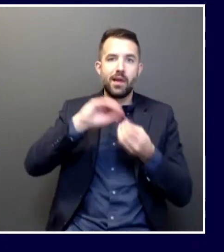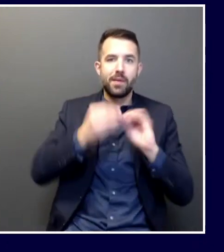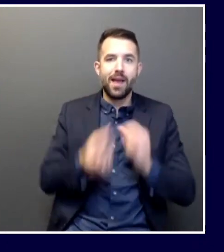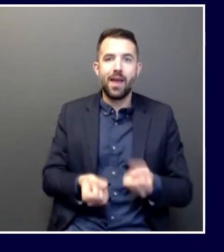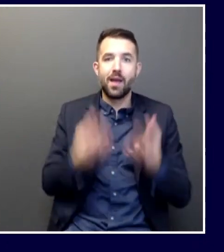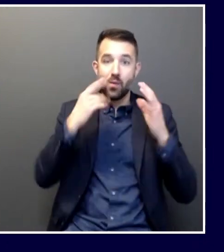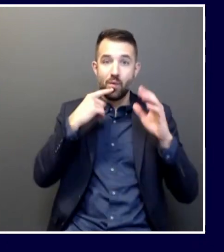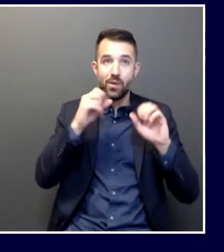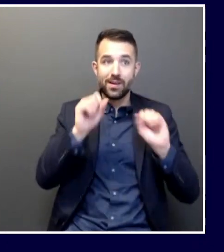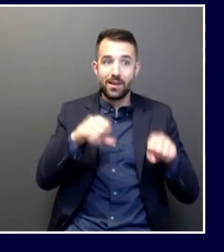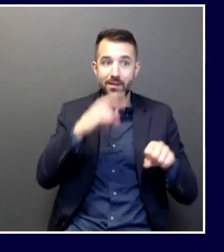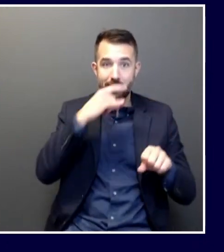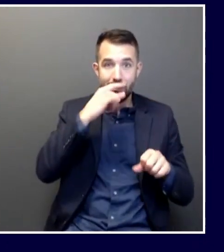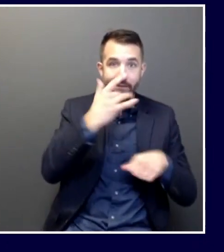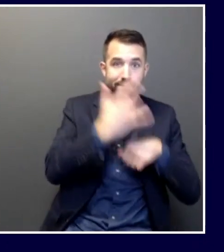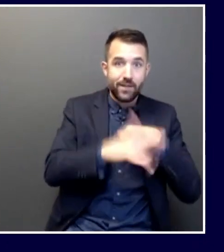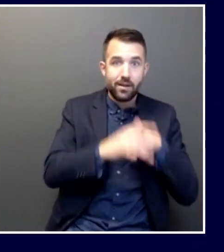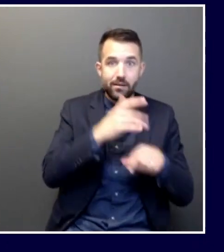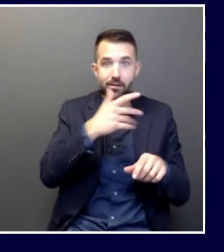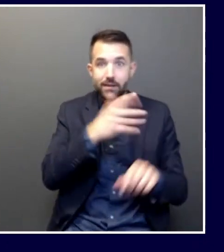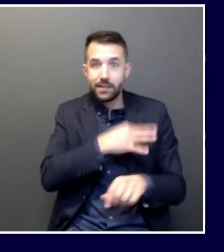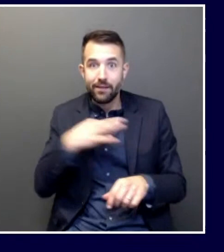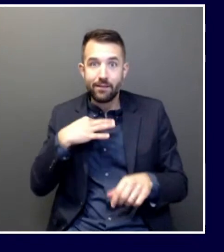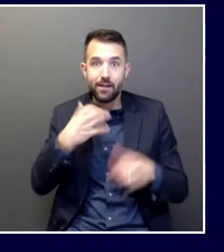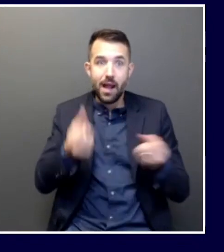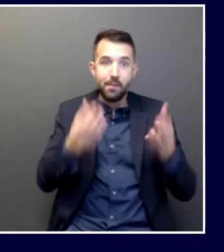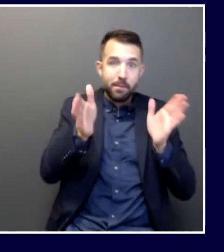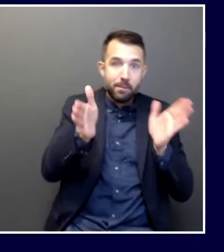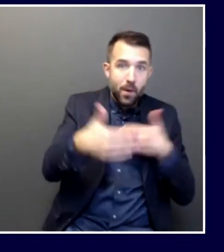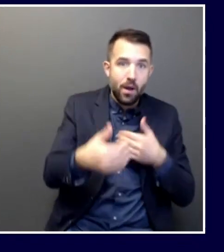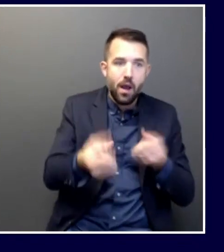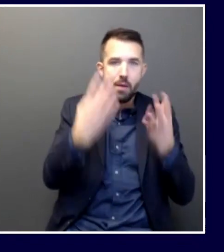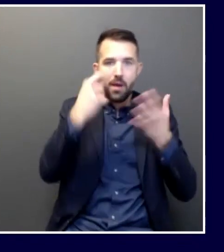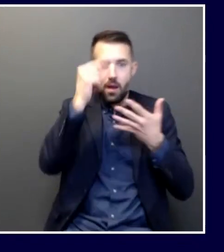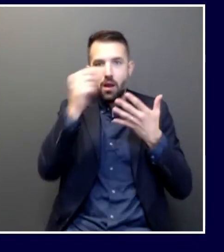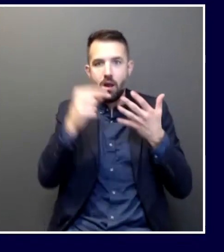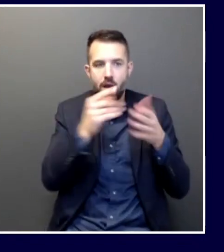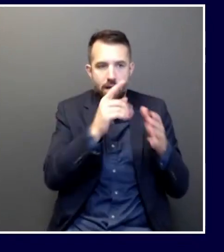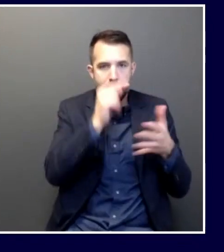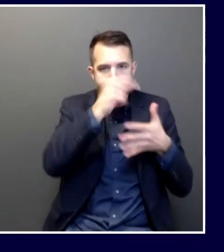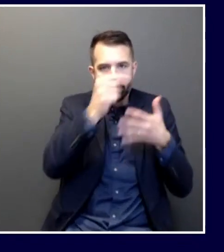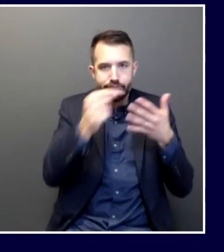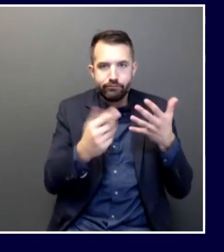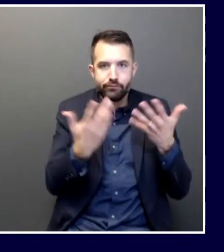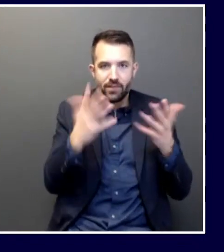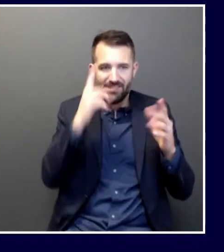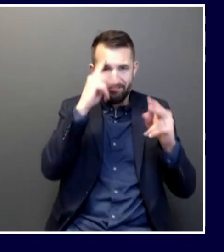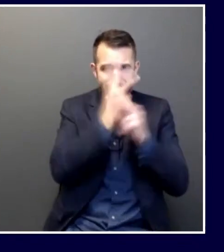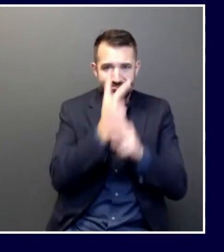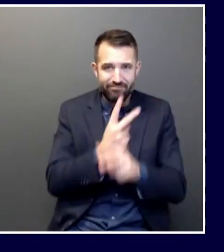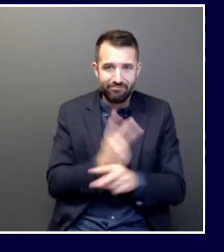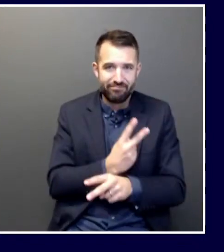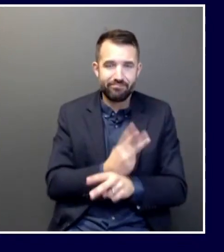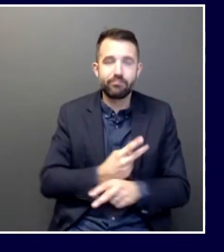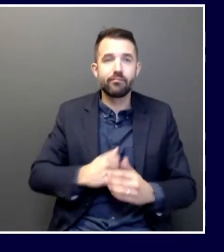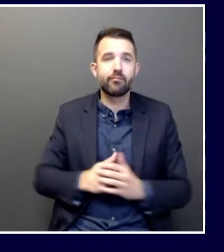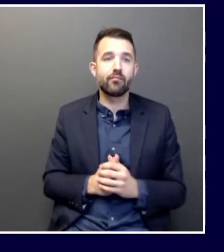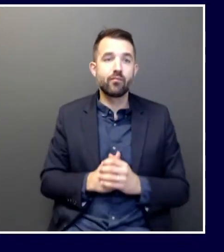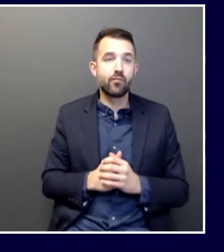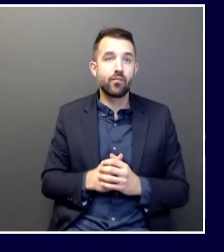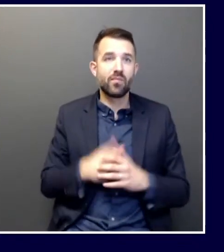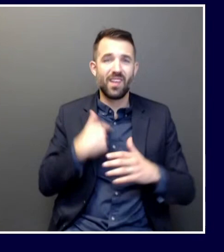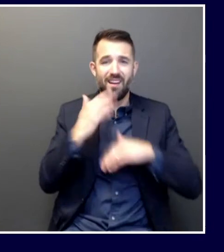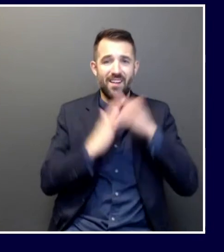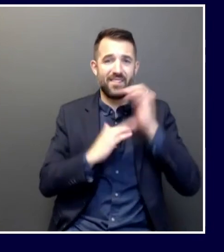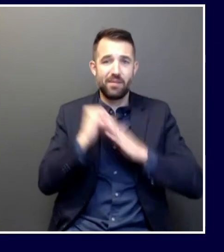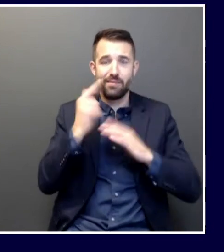the number of vaccinators out there, and B, what we were doing previously, we see that we've got a lot of headroom in the system. What that means, Chris,